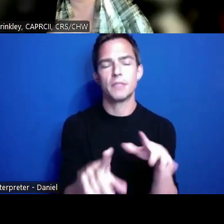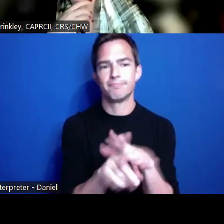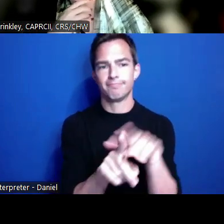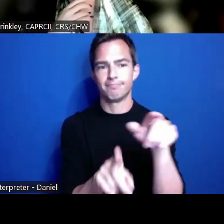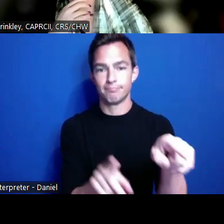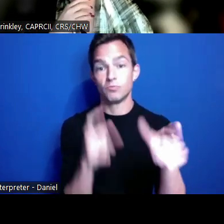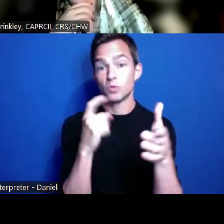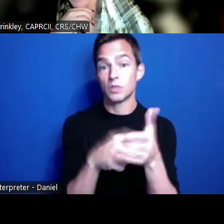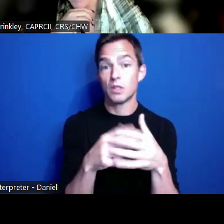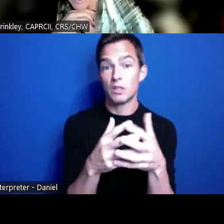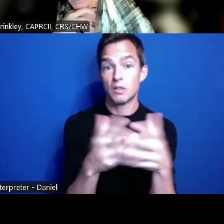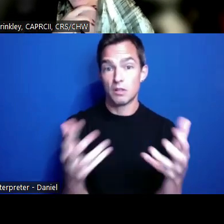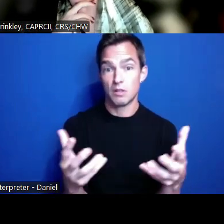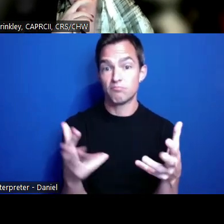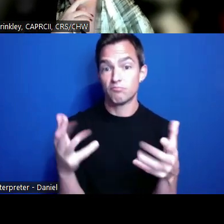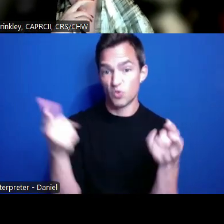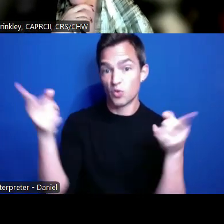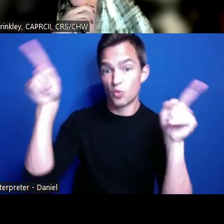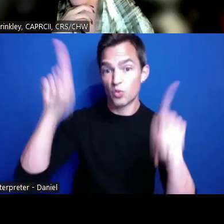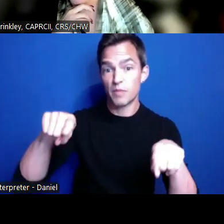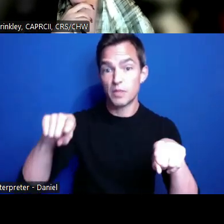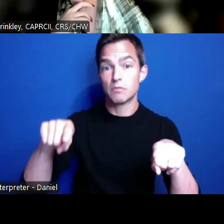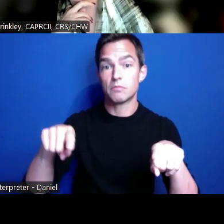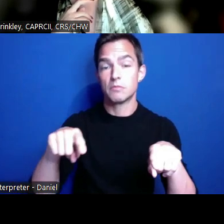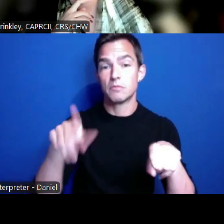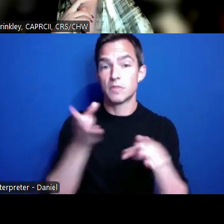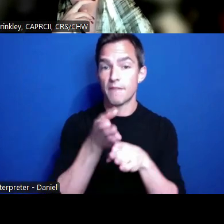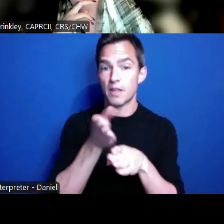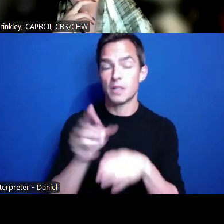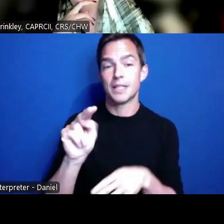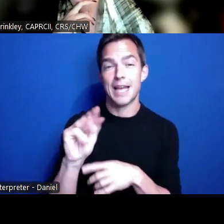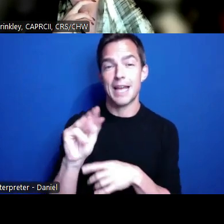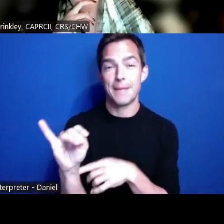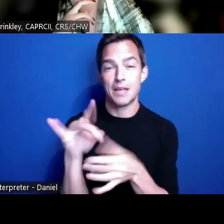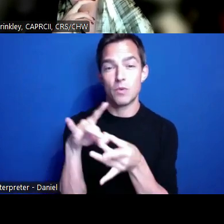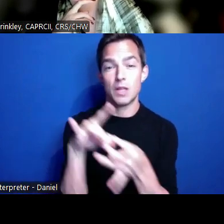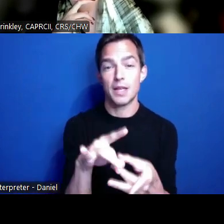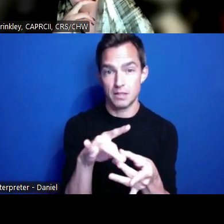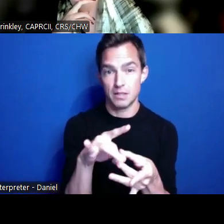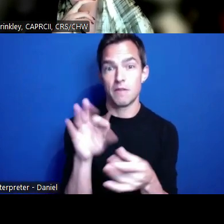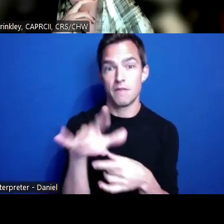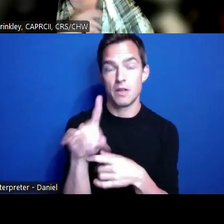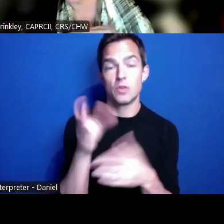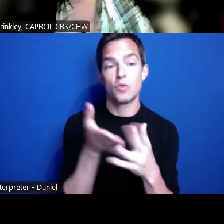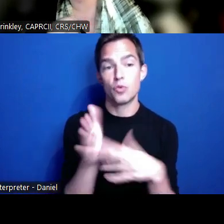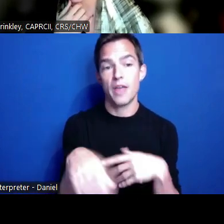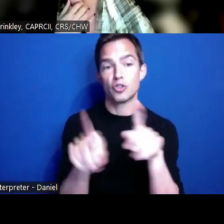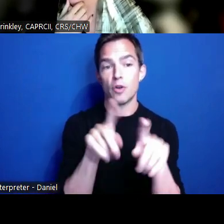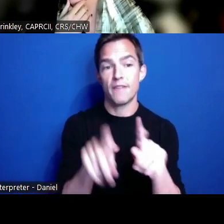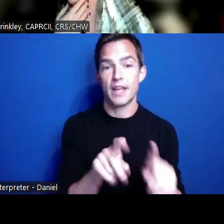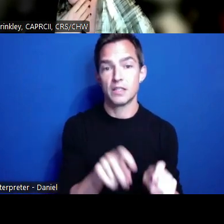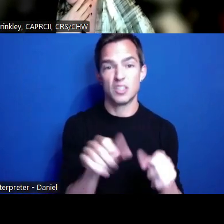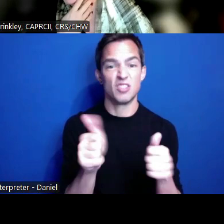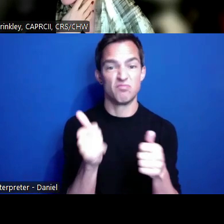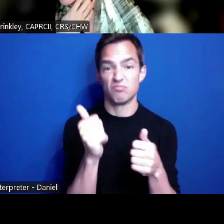that there's largely agreement from the field, from the NAMI related field through the survey in all of the